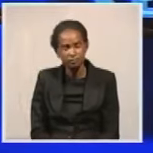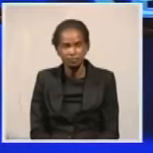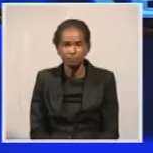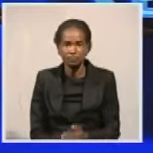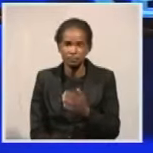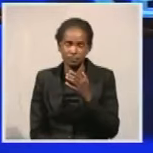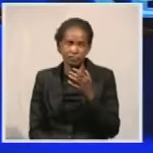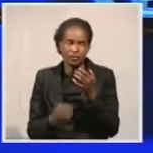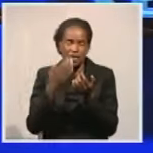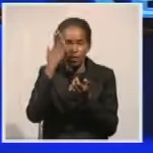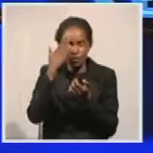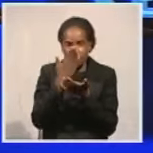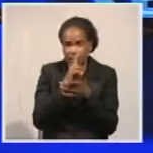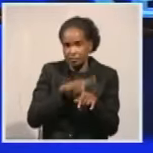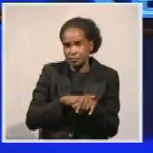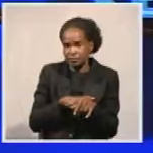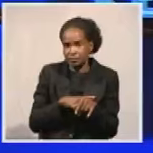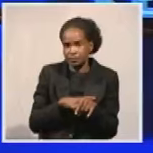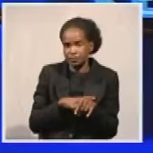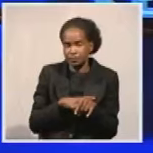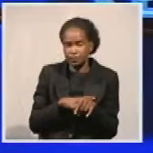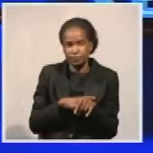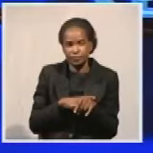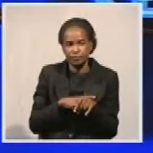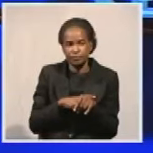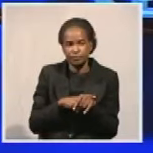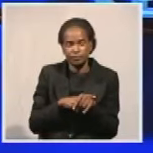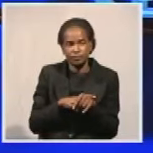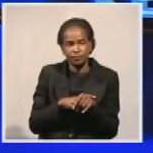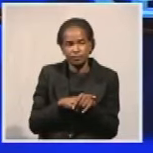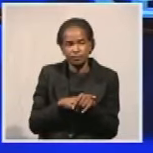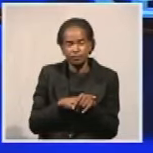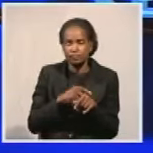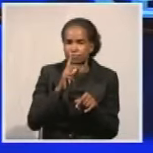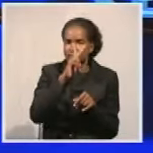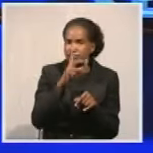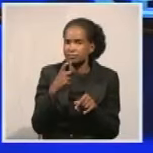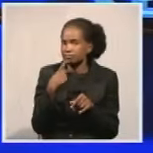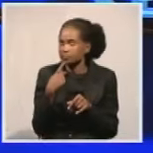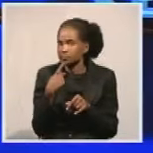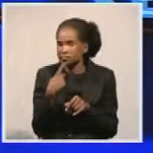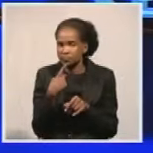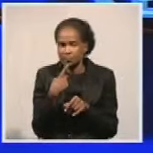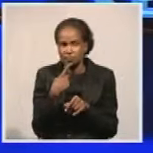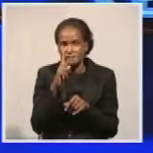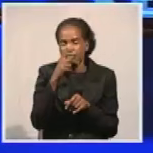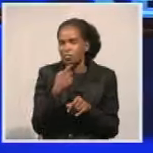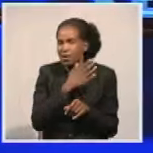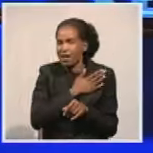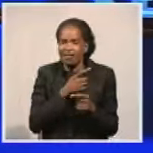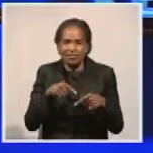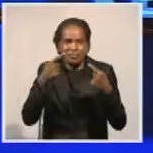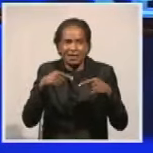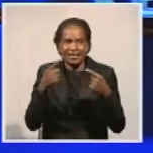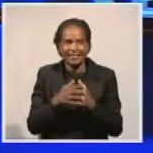sometimes people oppose things for the sake of opposition.